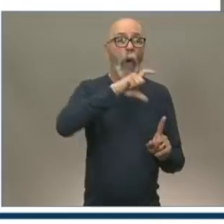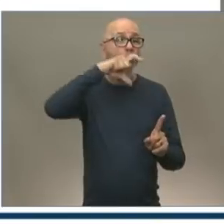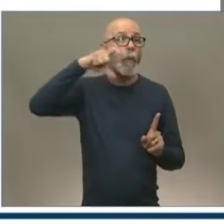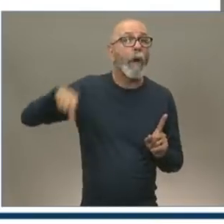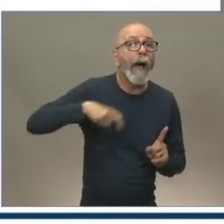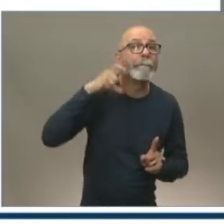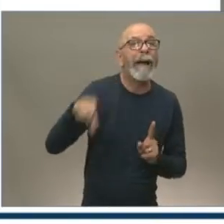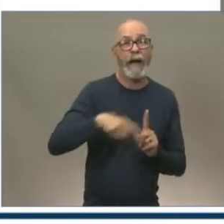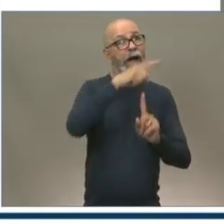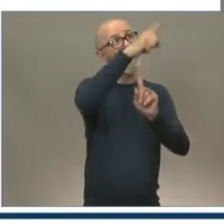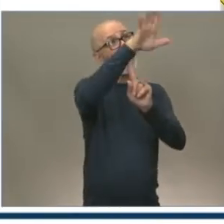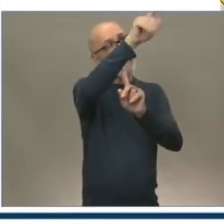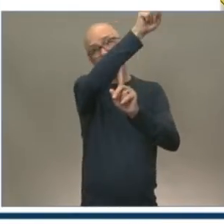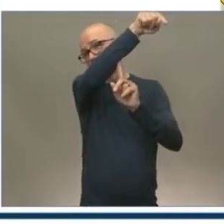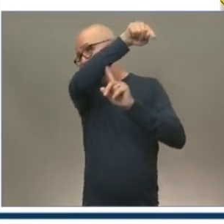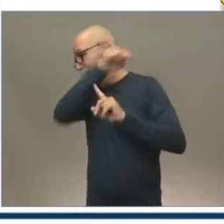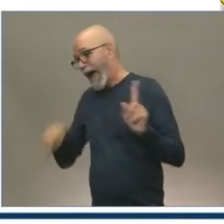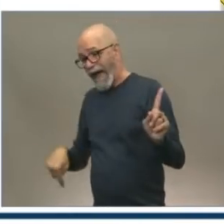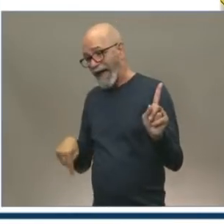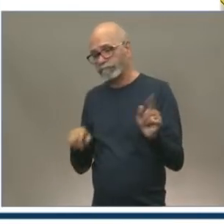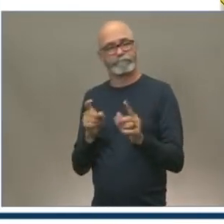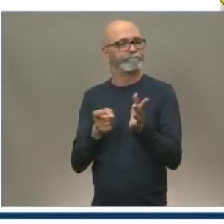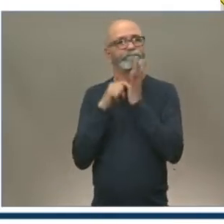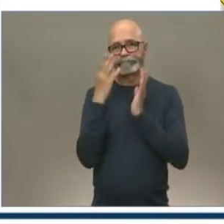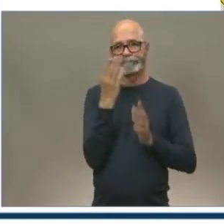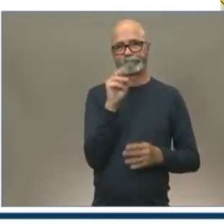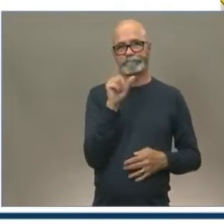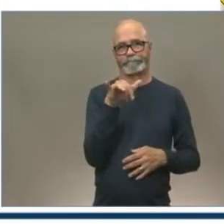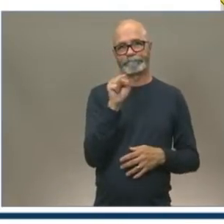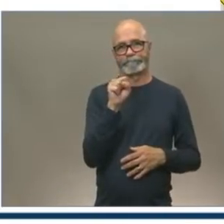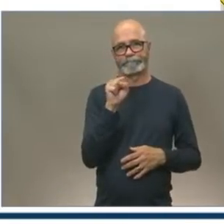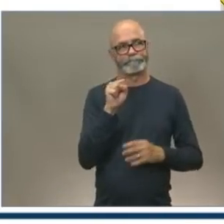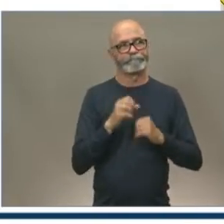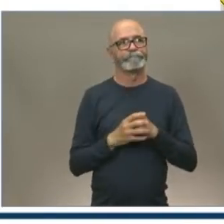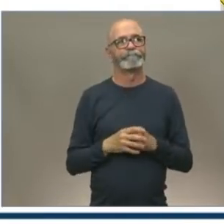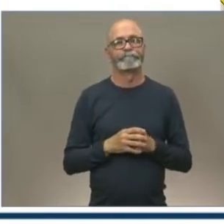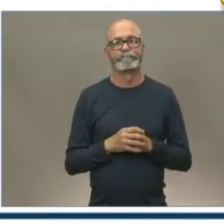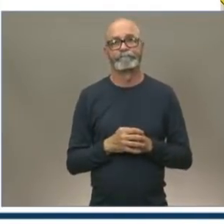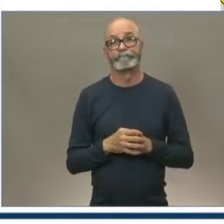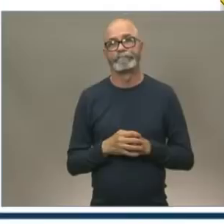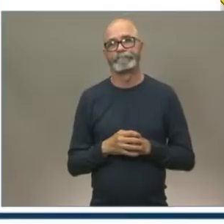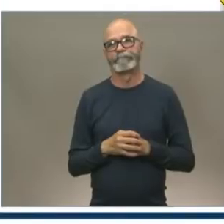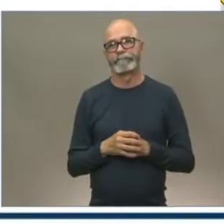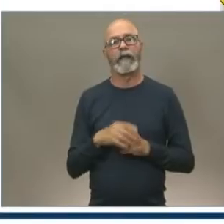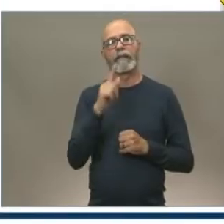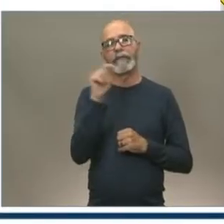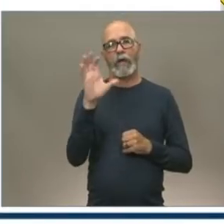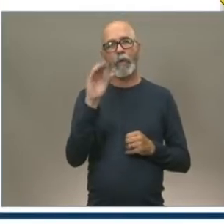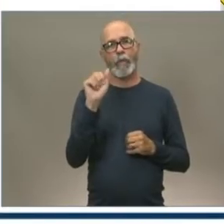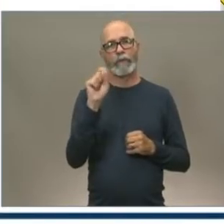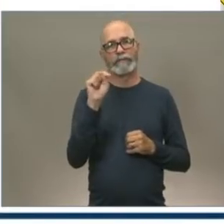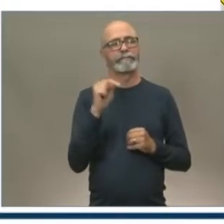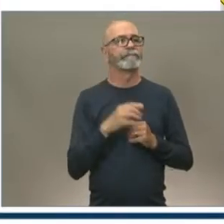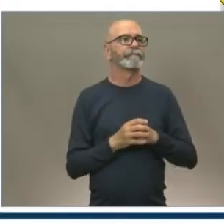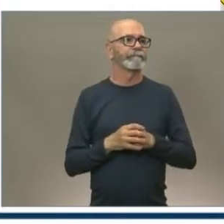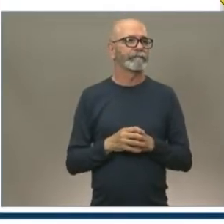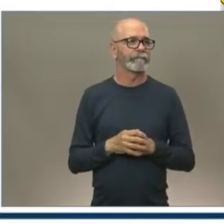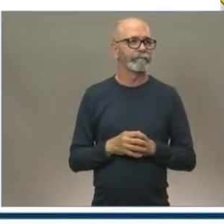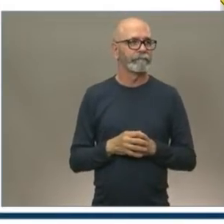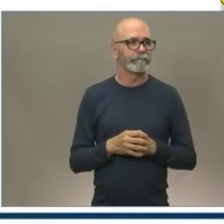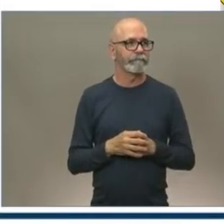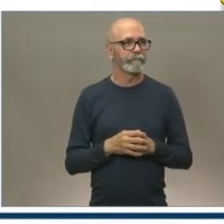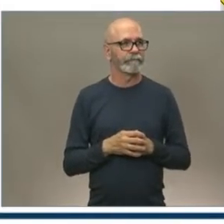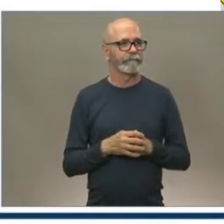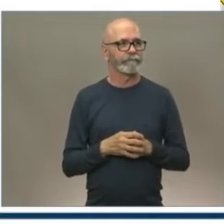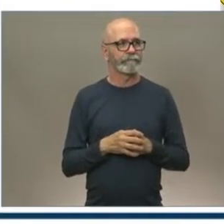back. Next, we have the coast, Victoria Walton. Victoria, please go ahead. Thanks. So I just wanted